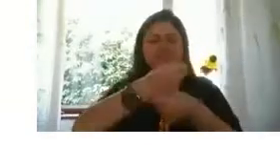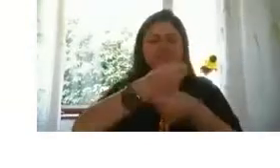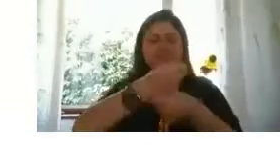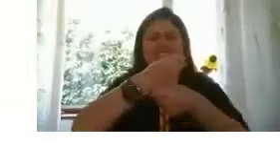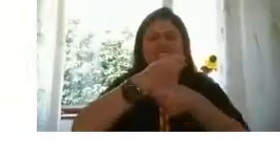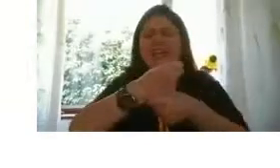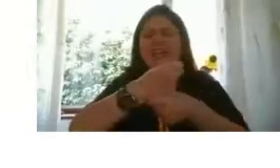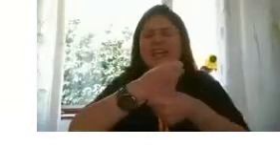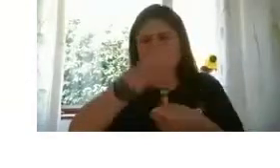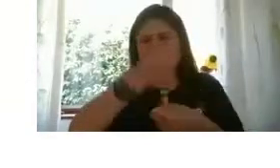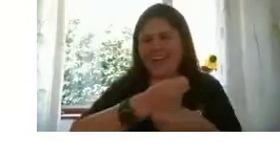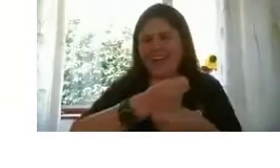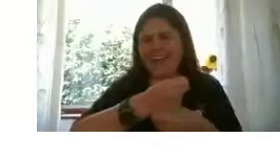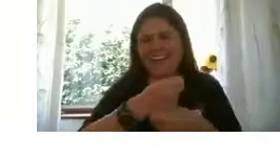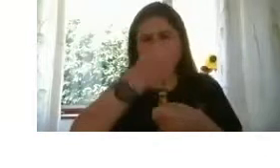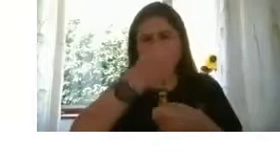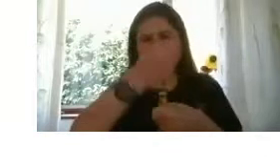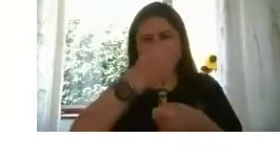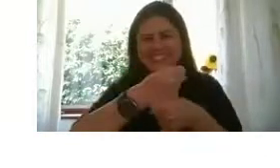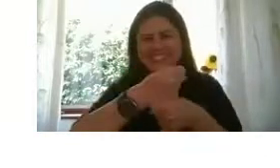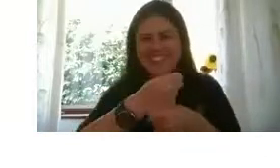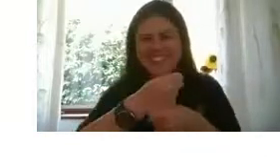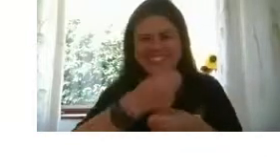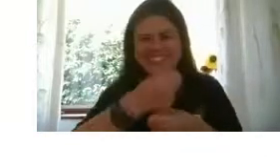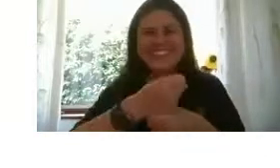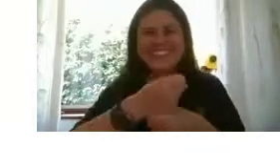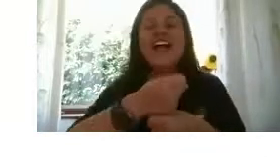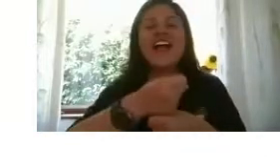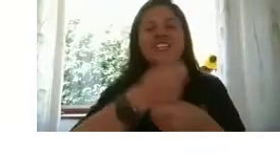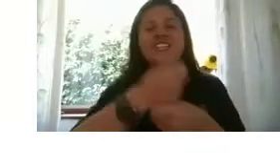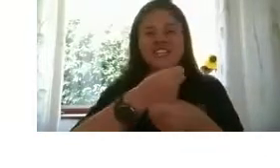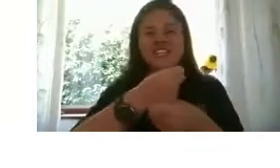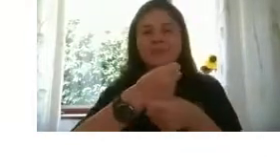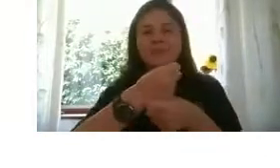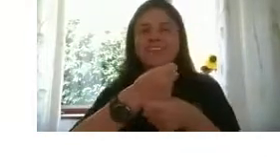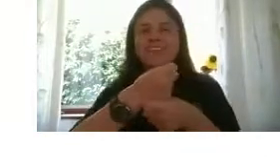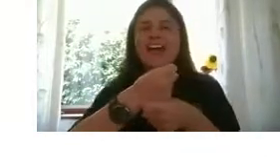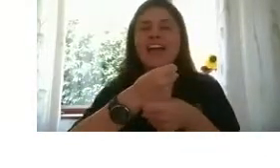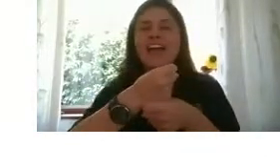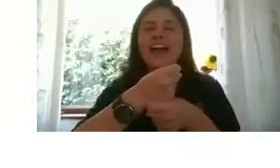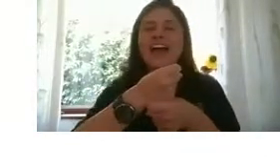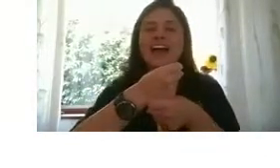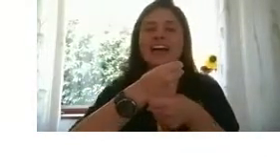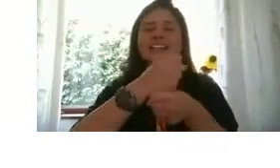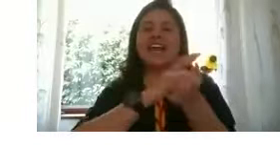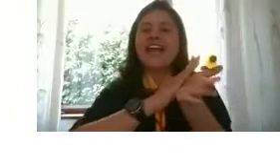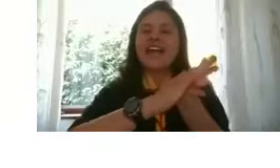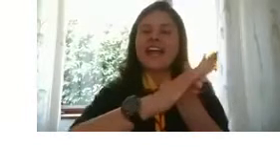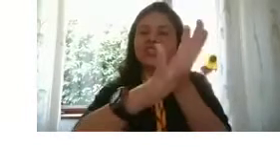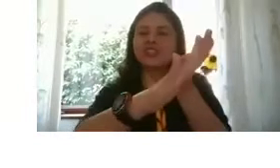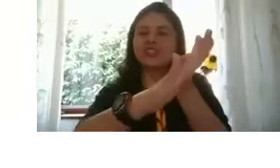For some reason, I love G. I found it so easy. I don't know. G. And